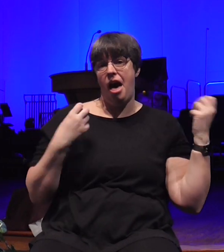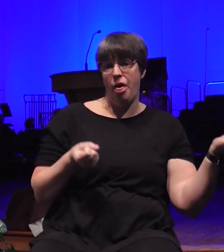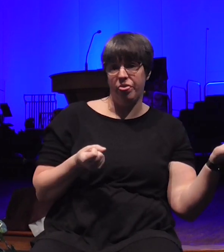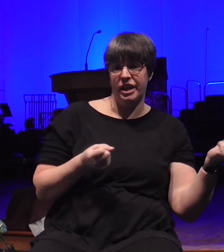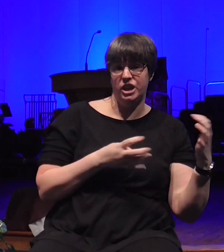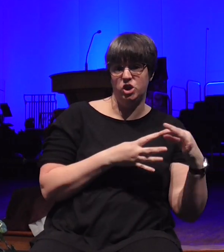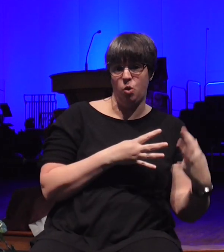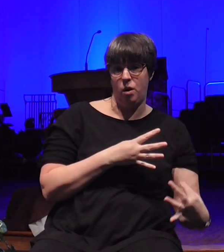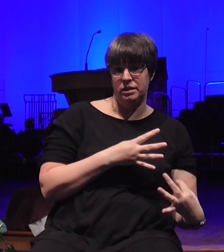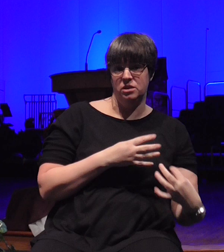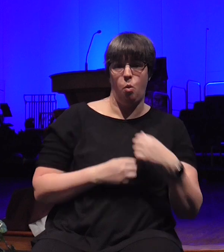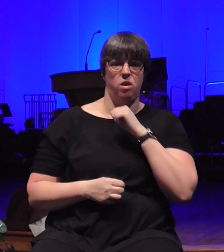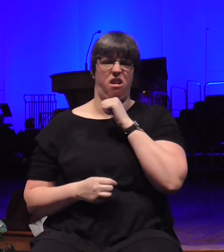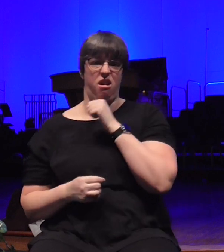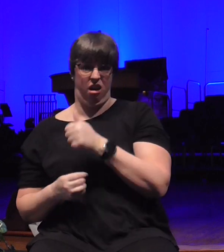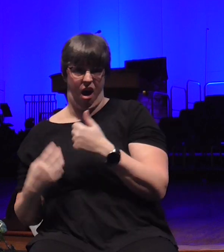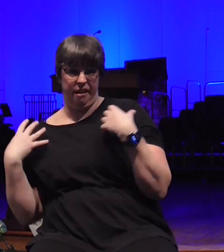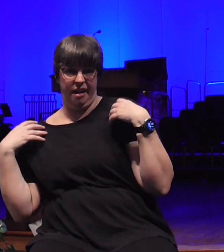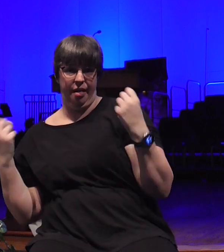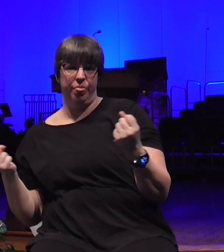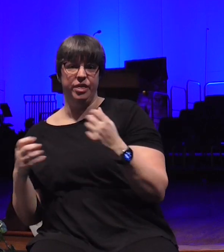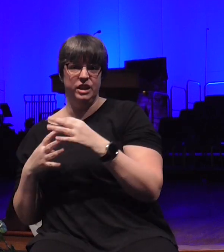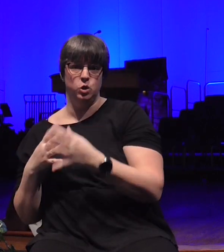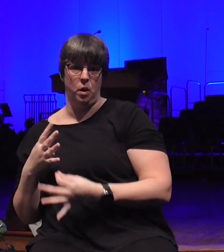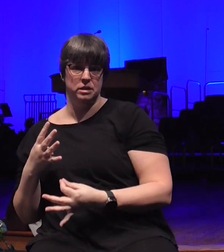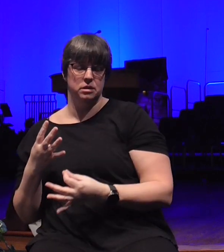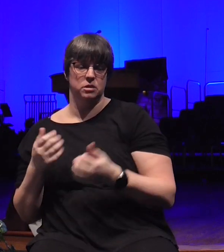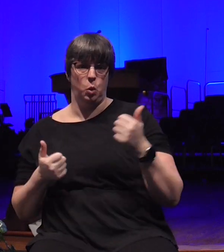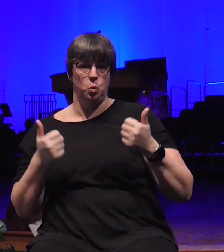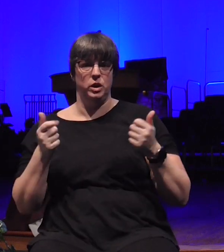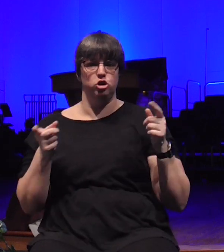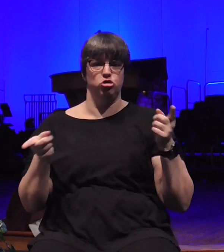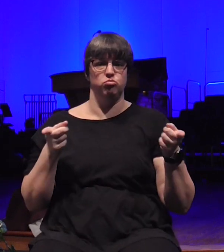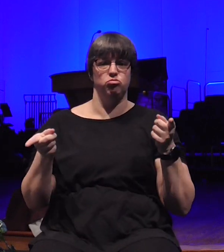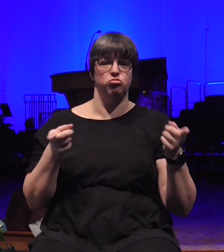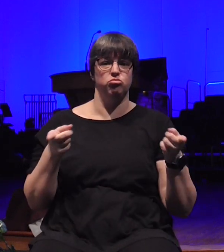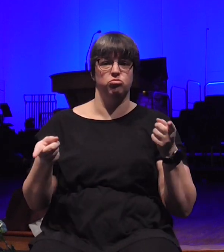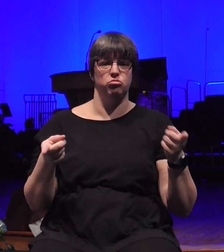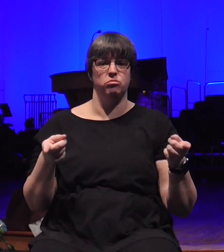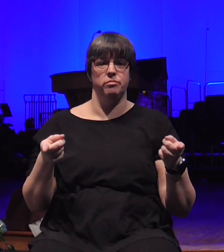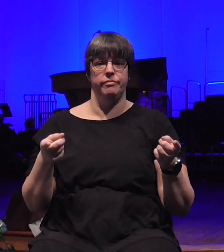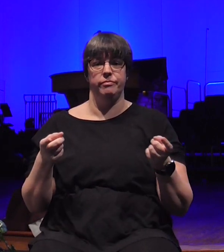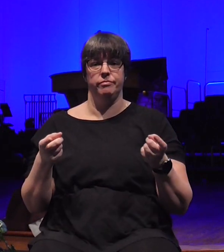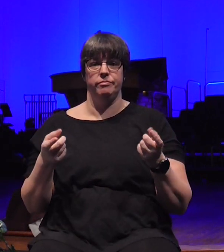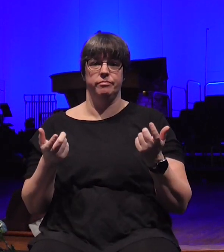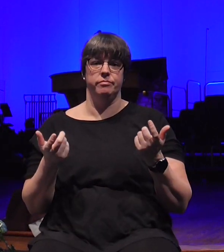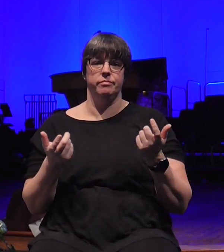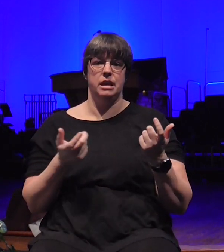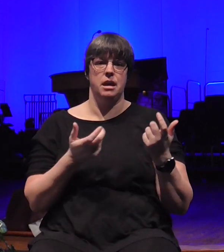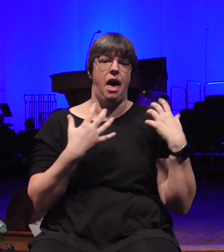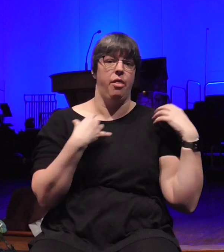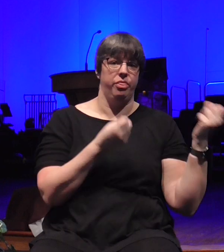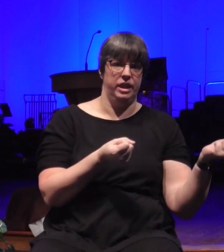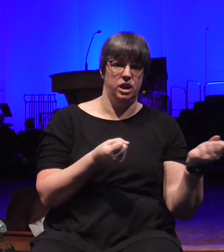before me. What shall it be? What shall it be? Poisonous or